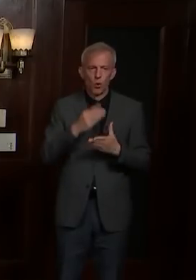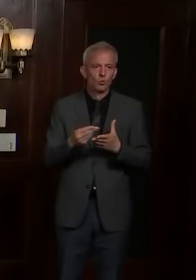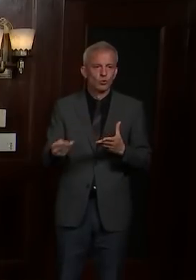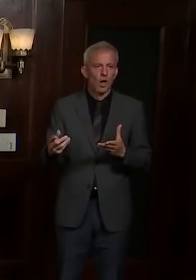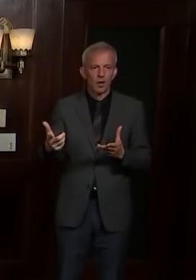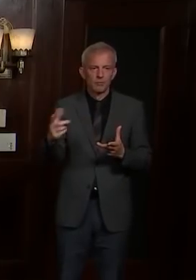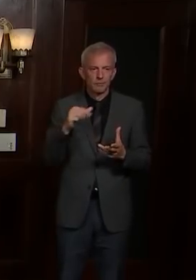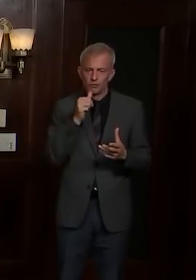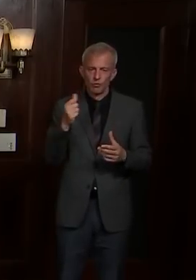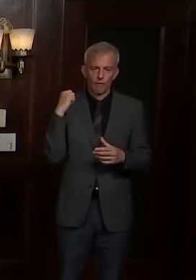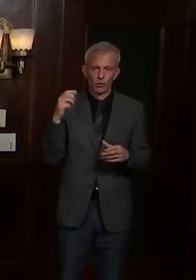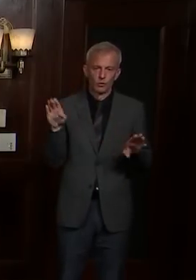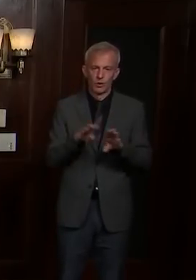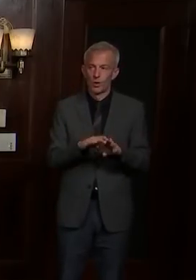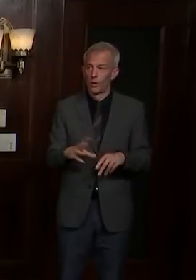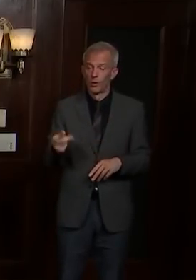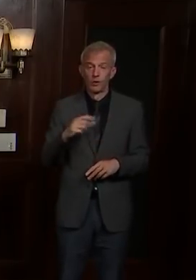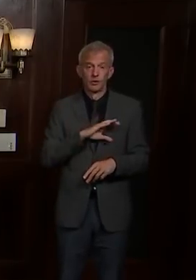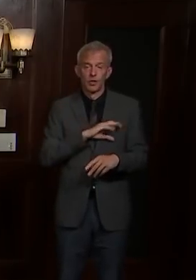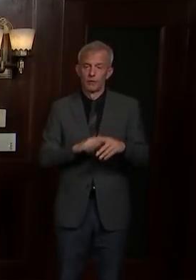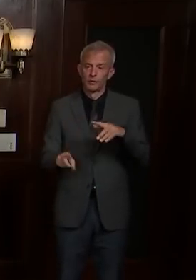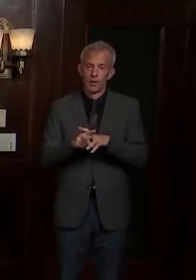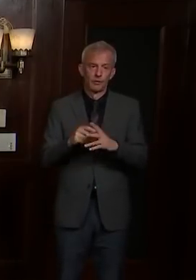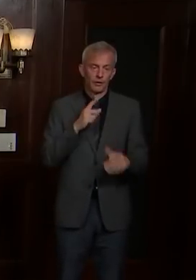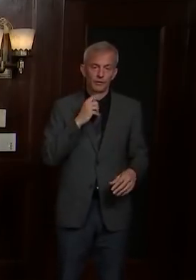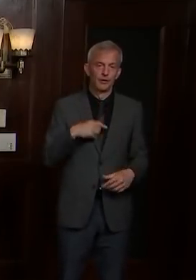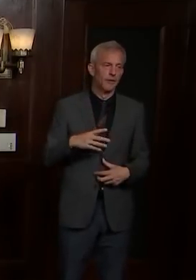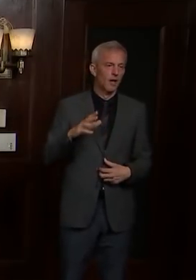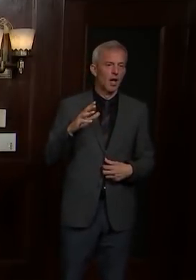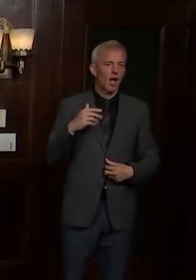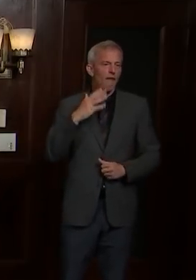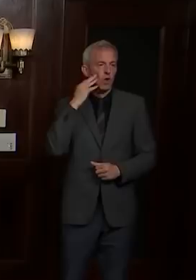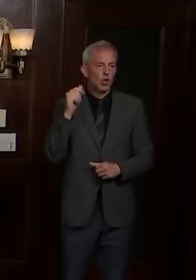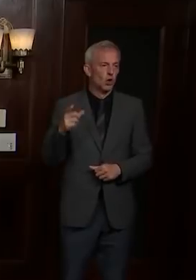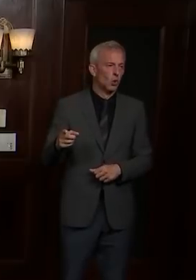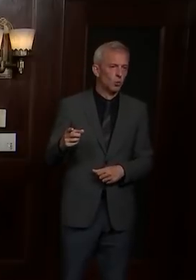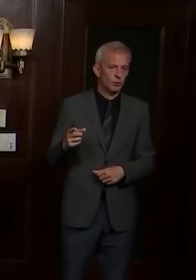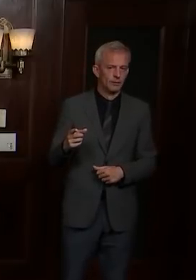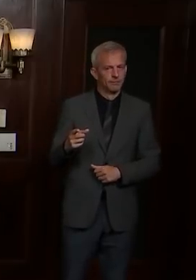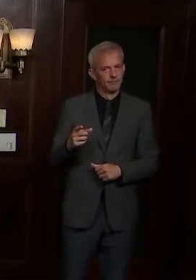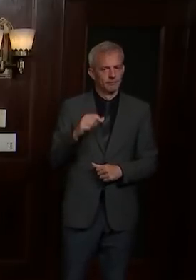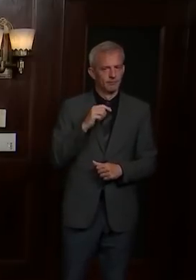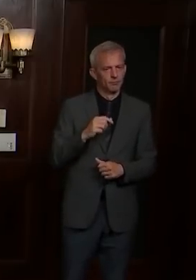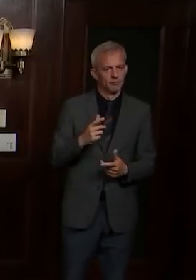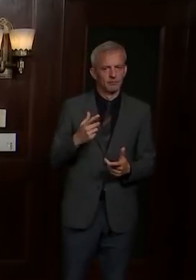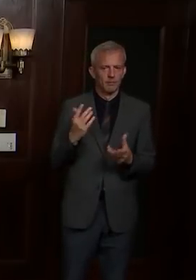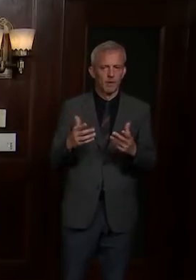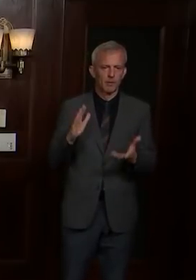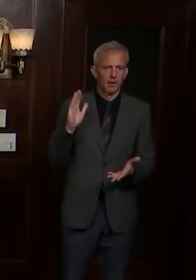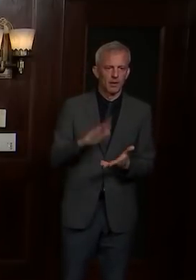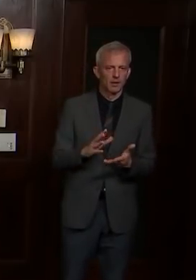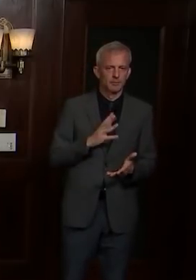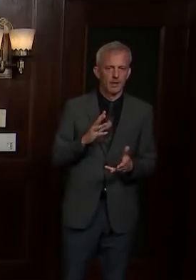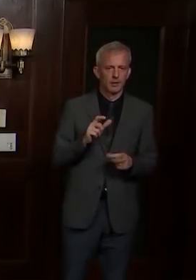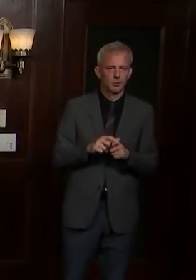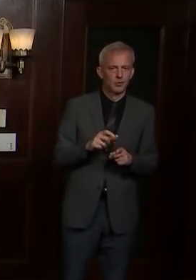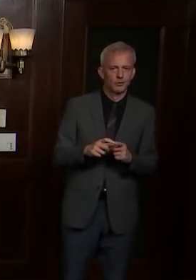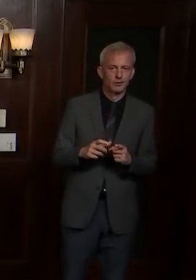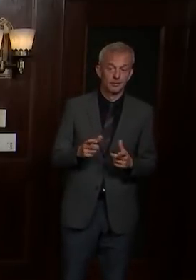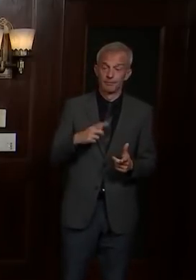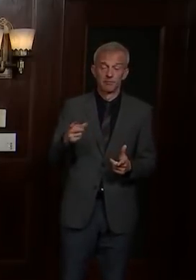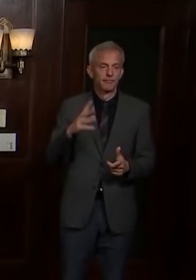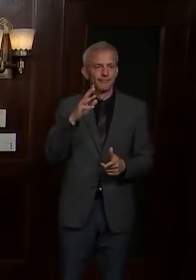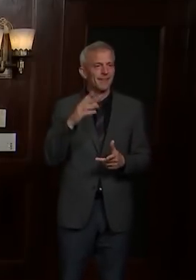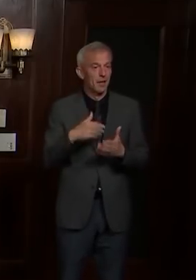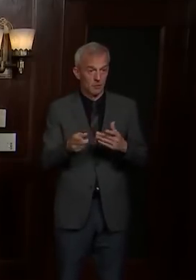were there, they said, forget you, probably in not as nice words. We're not going to do it. And so we're moving to shut off their power and their water. We